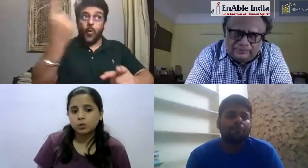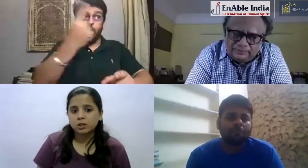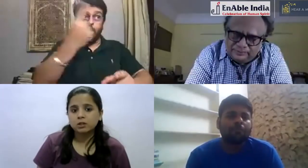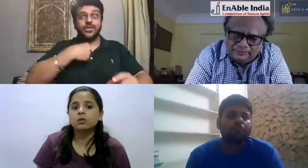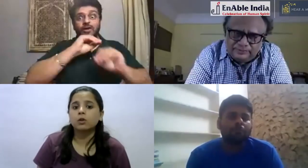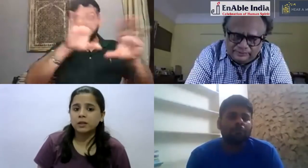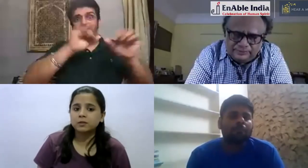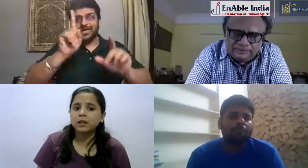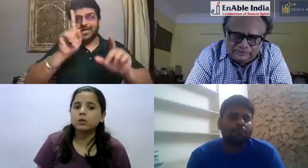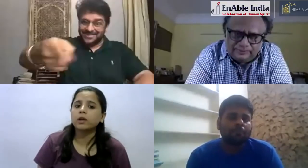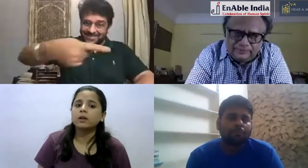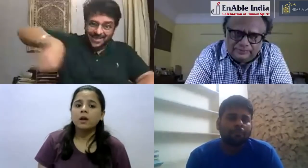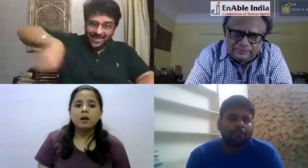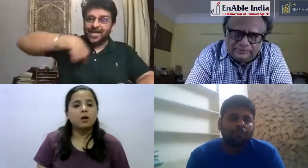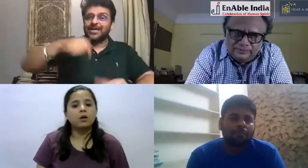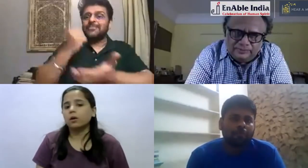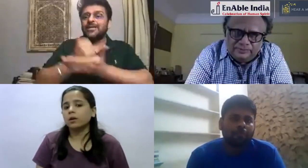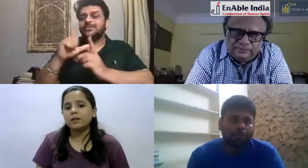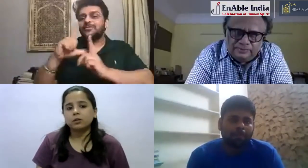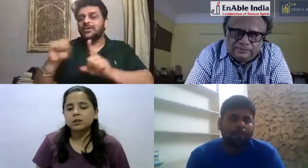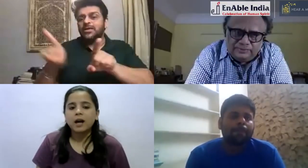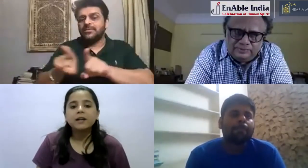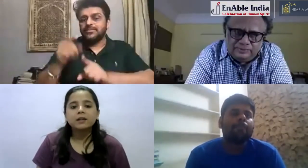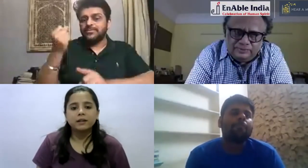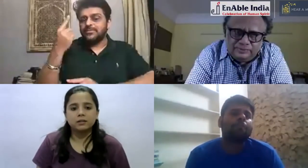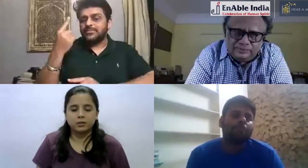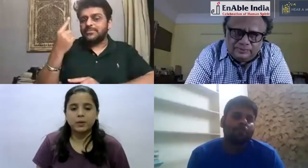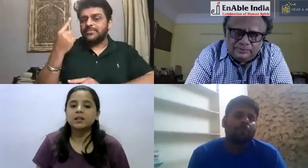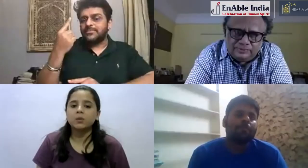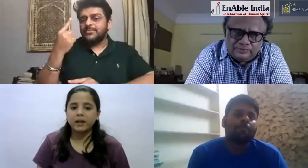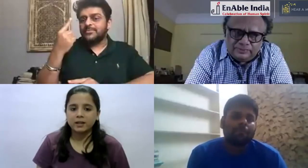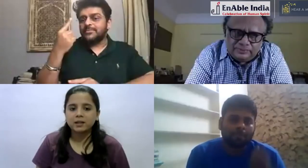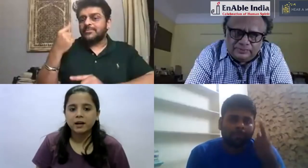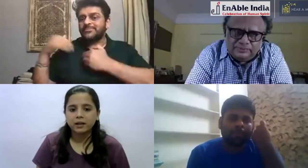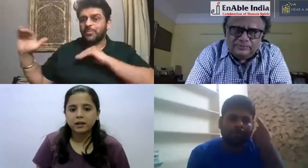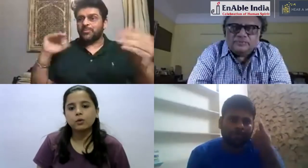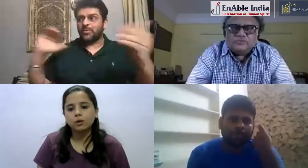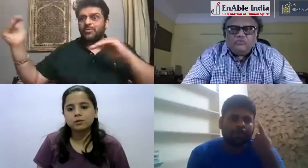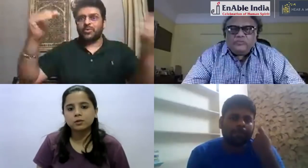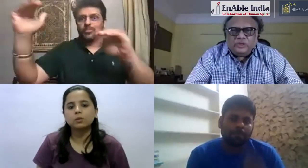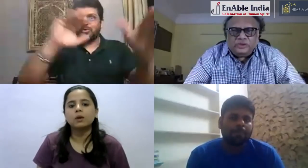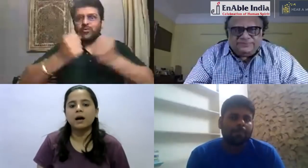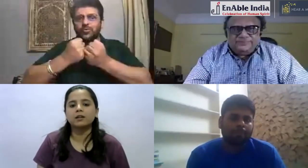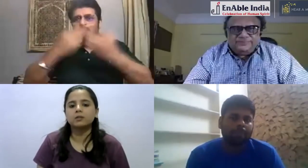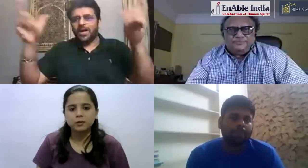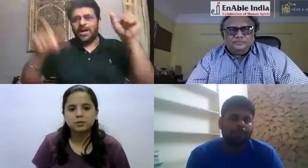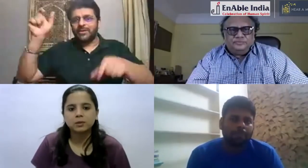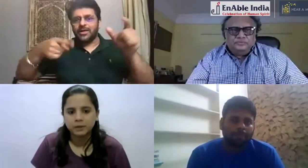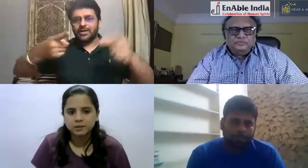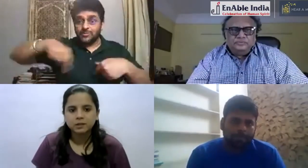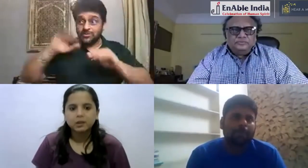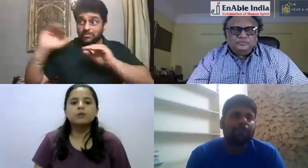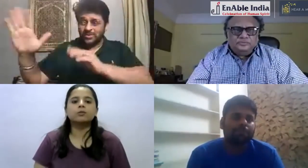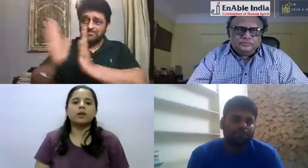this situation. So Dr. Alan Singh, you can only doctor can't spread the awareness regarding it. You also are the